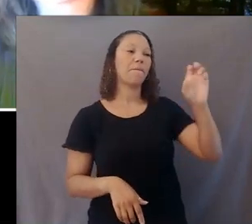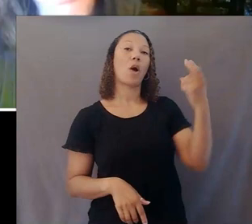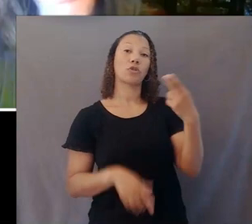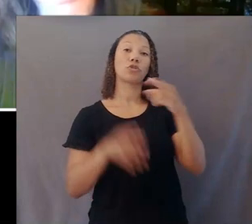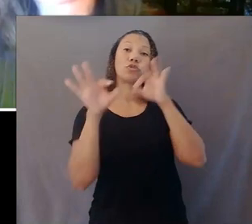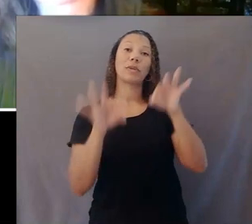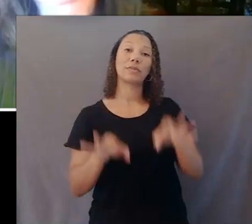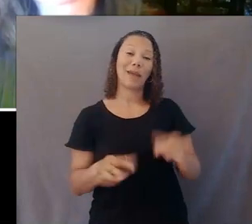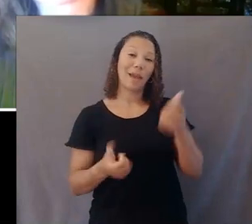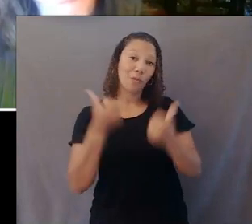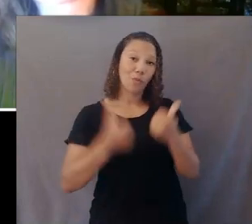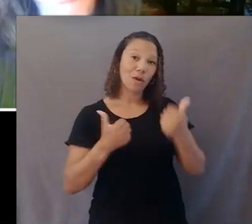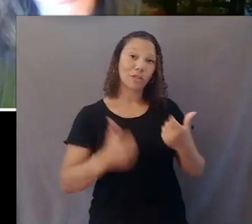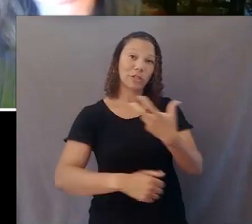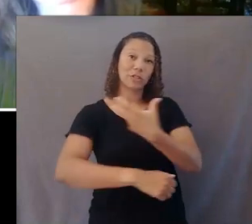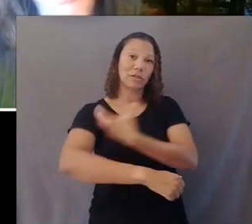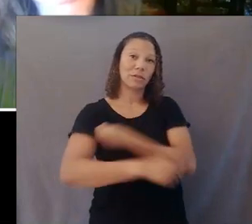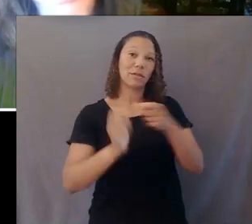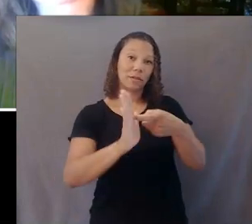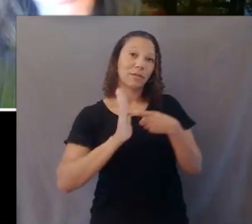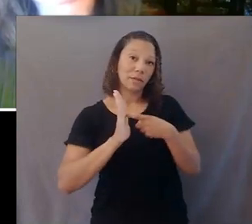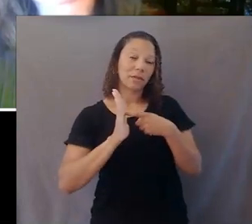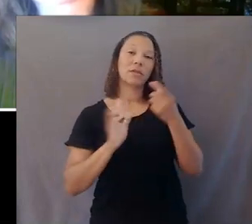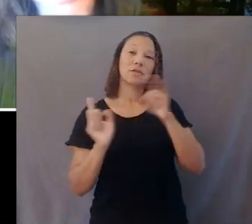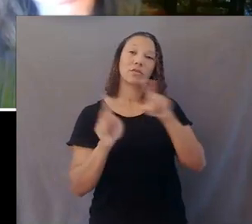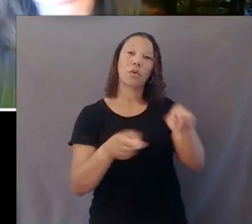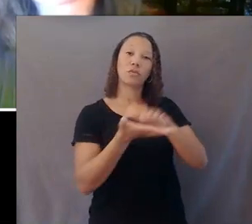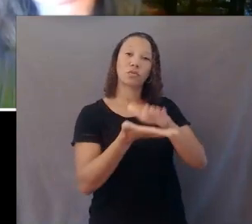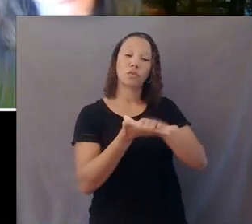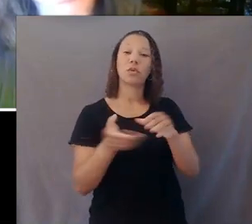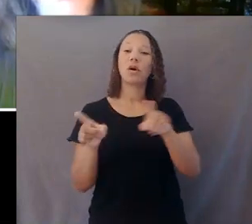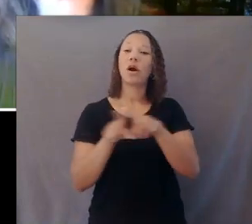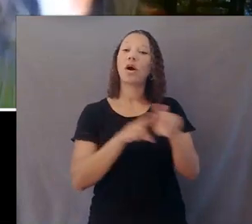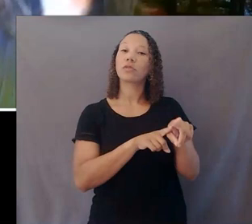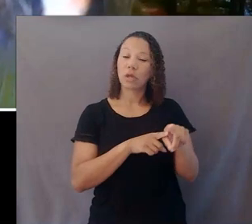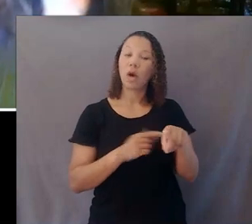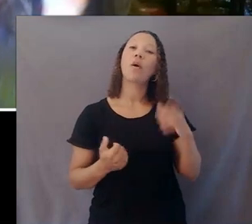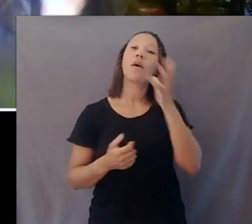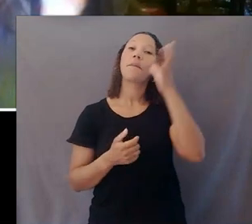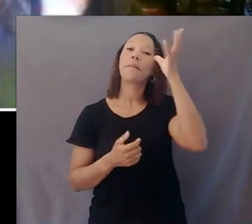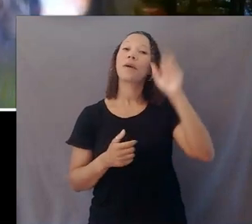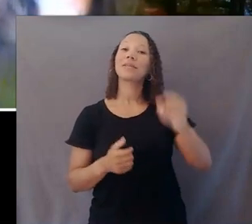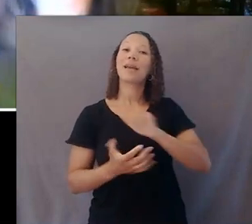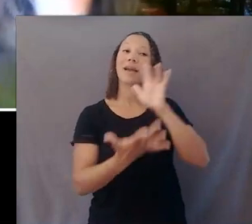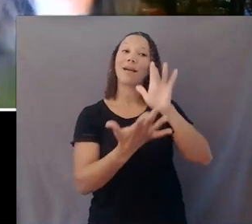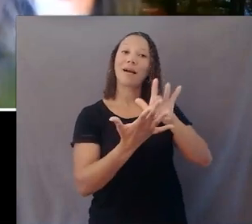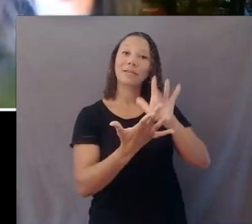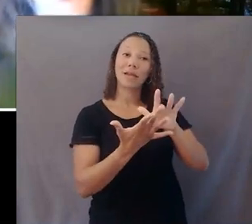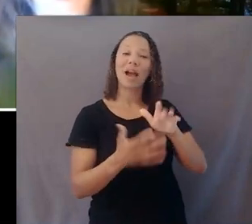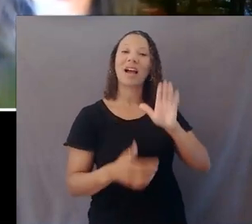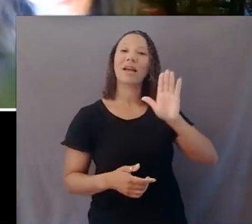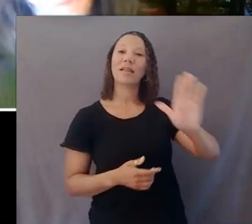year. Families can also contact their students' pediatrician's office, and they